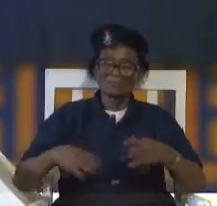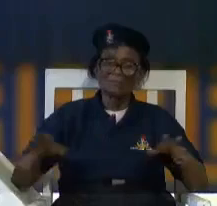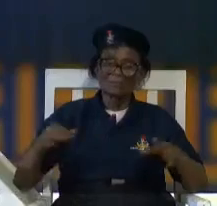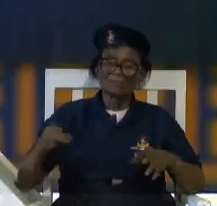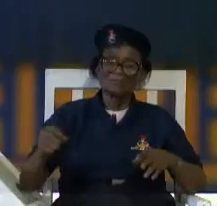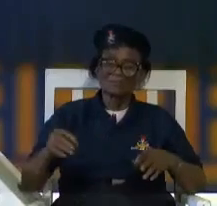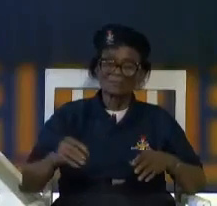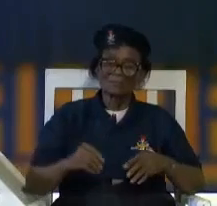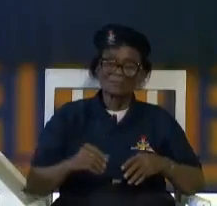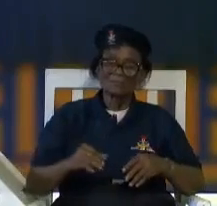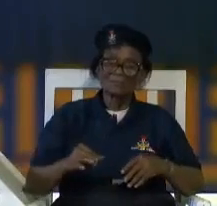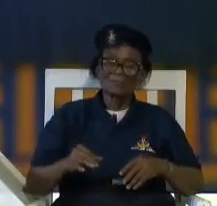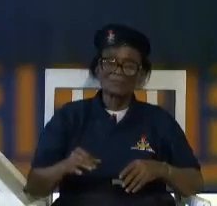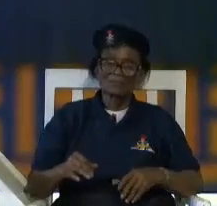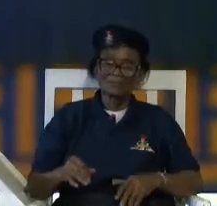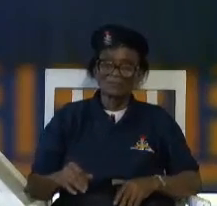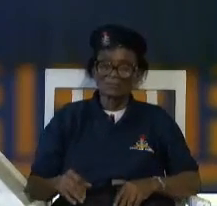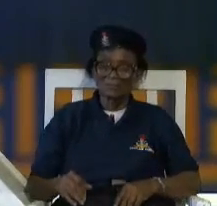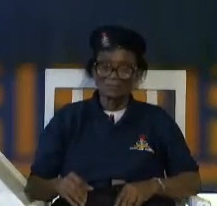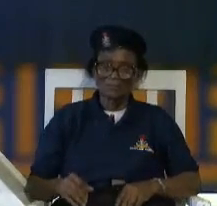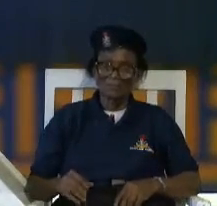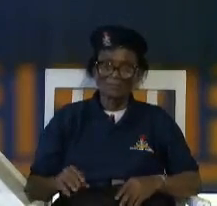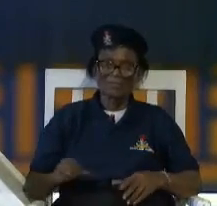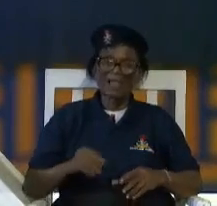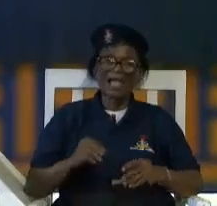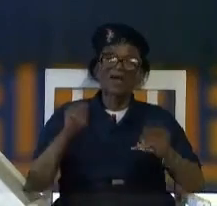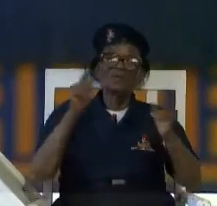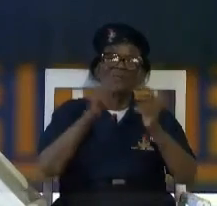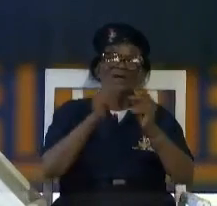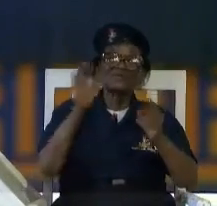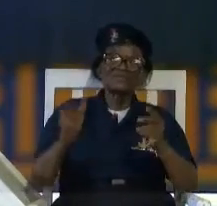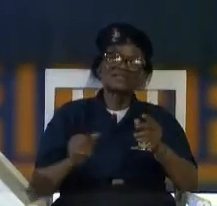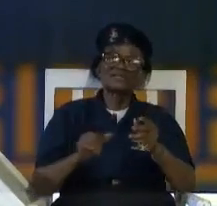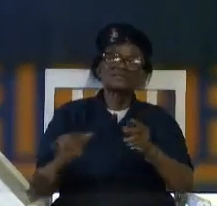How perfectly does God want you to be?